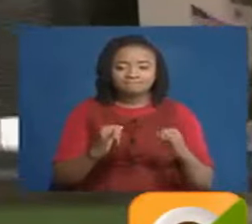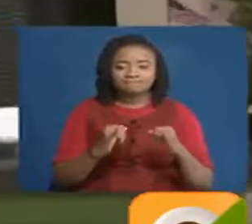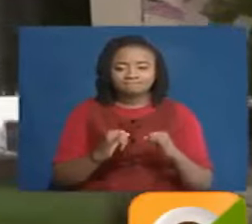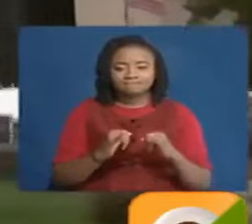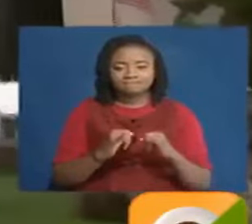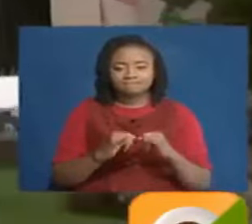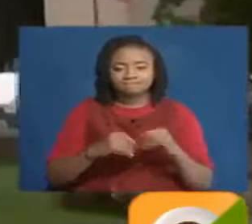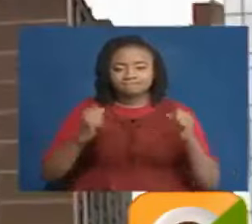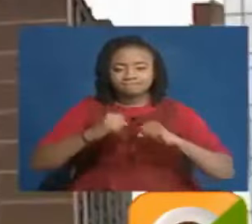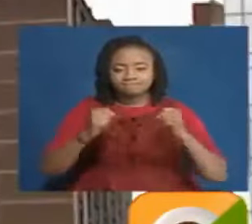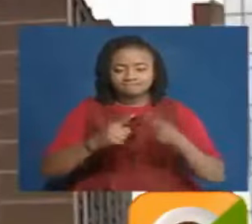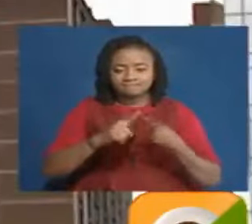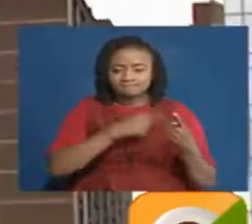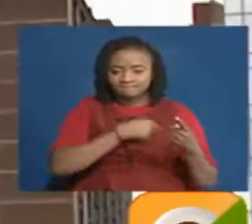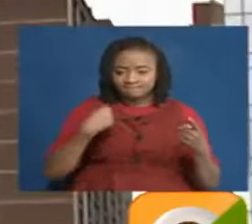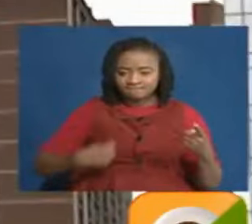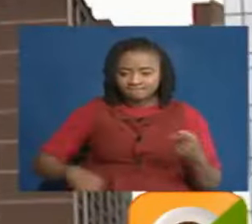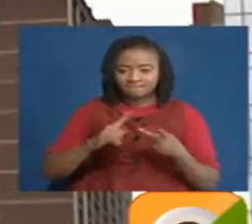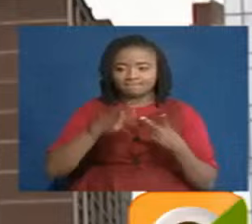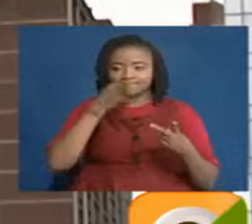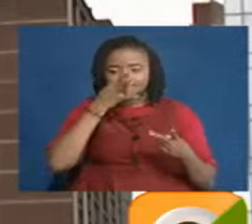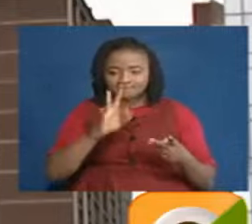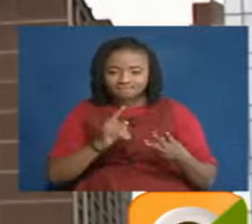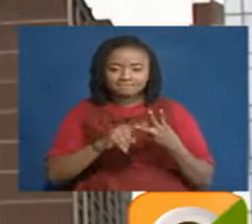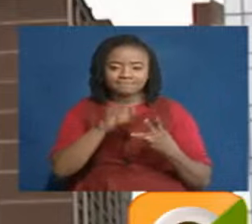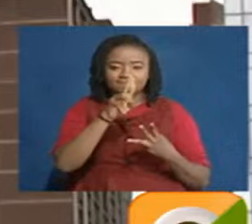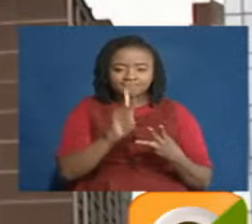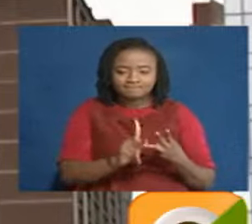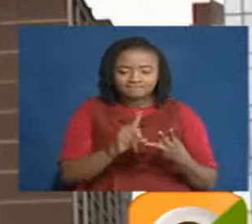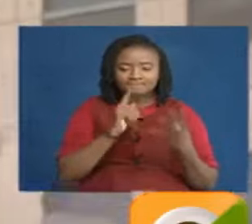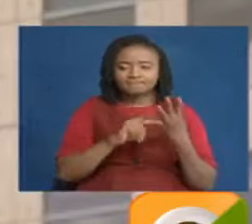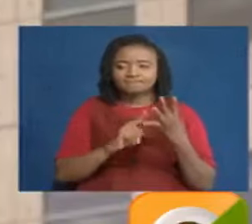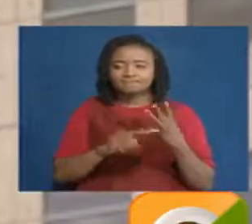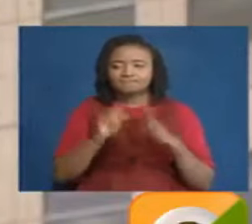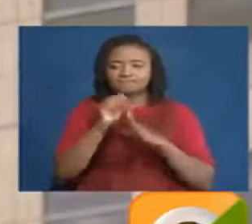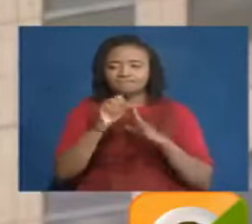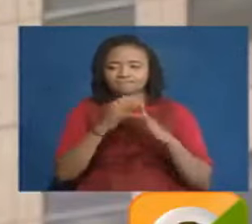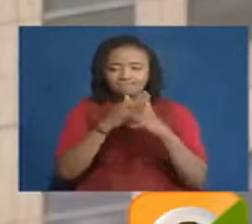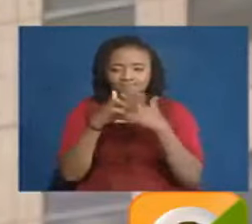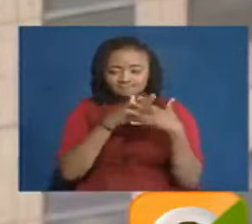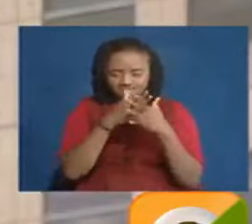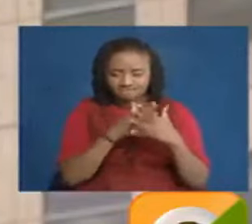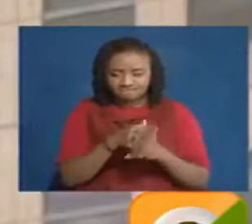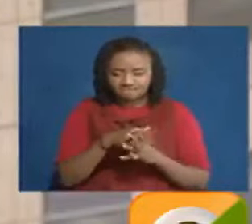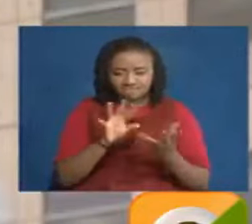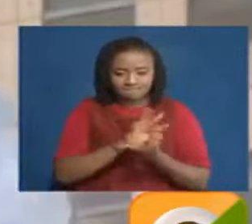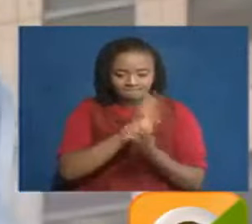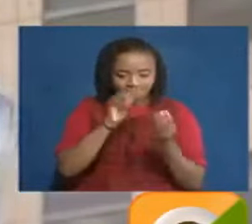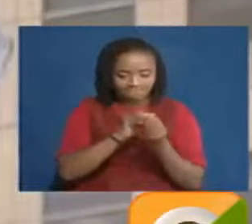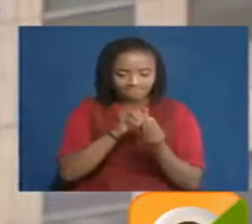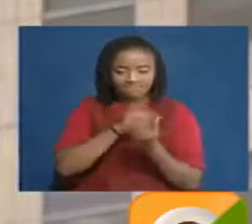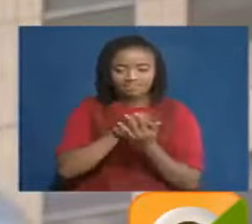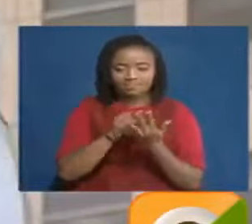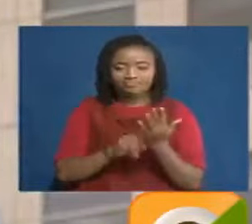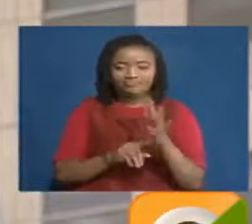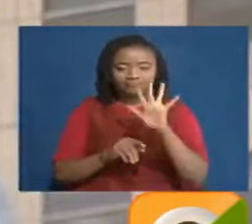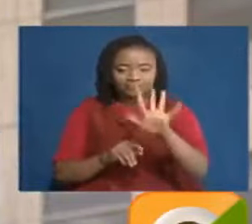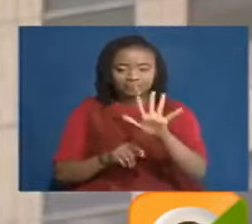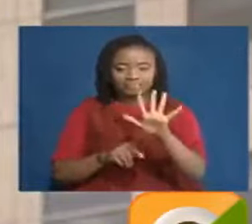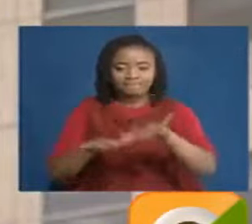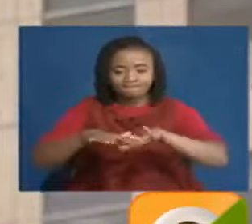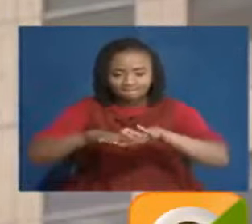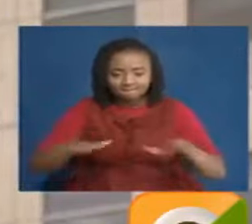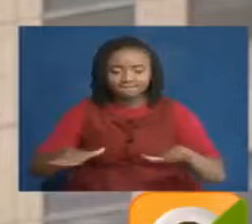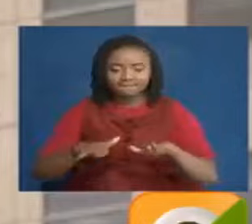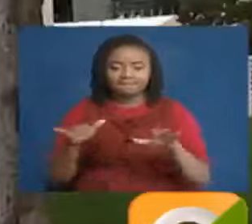China, France, the Soviet Union, the United Kingdom, and the United States, who make up 5 permanent members of the Security